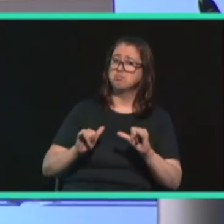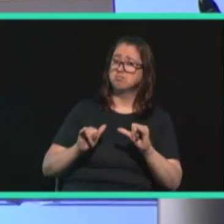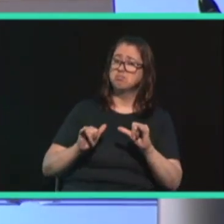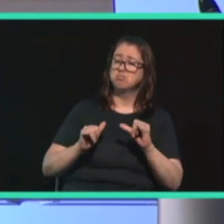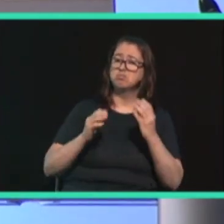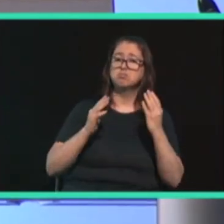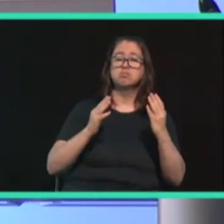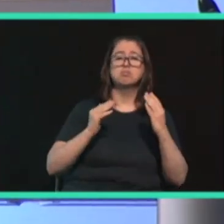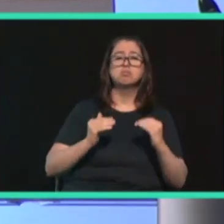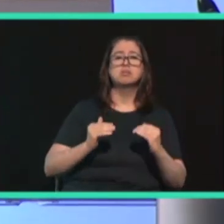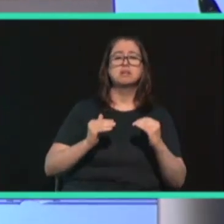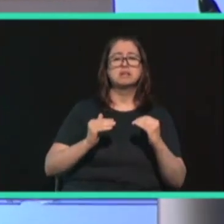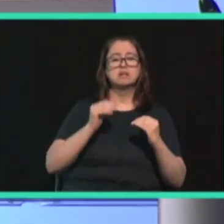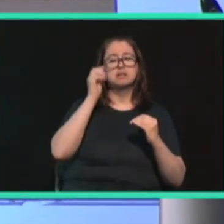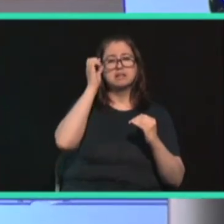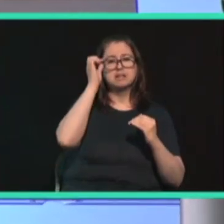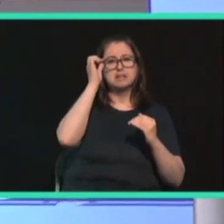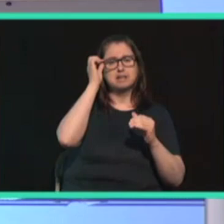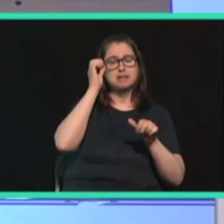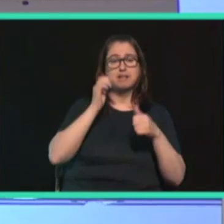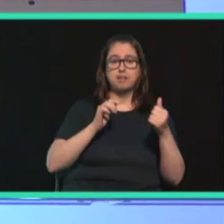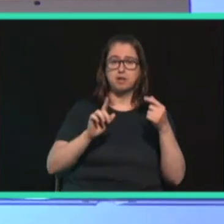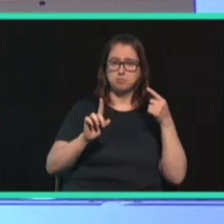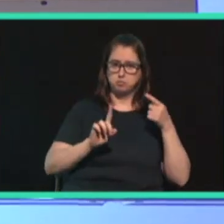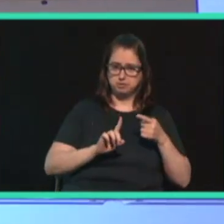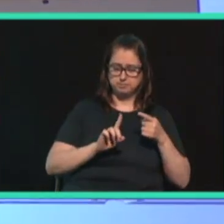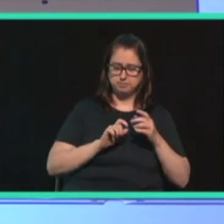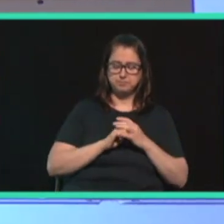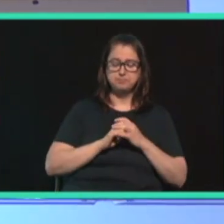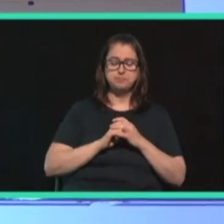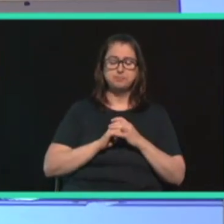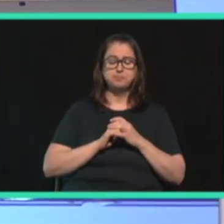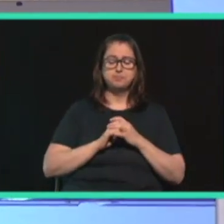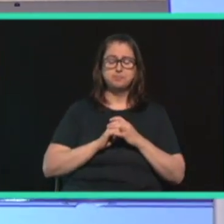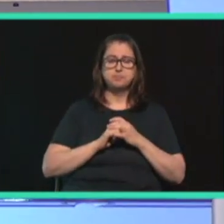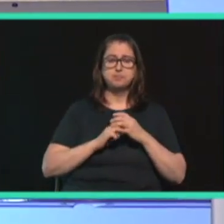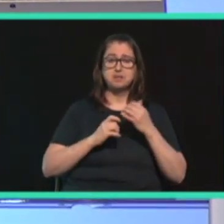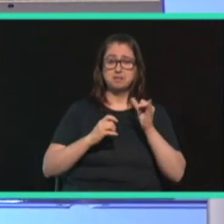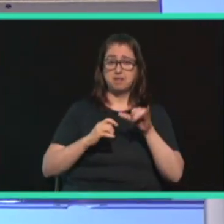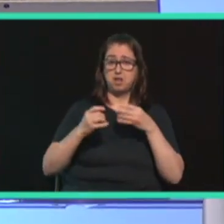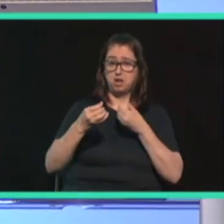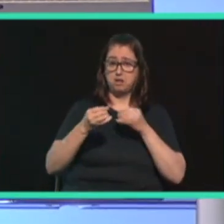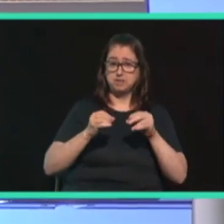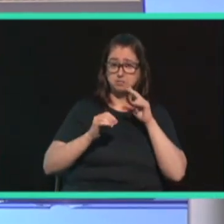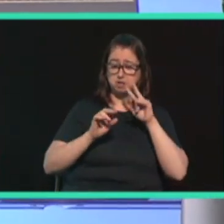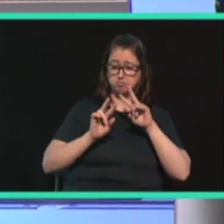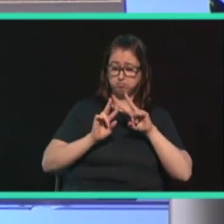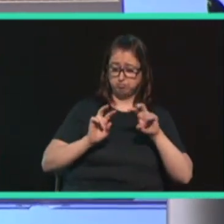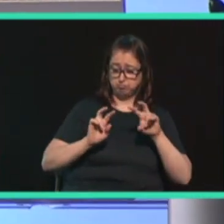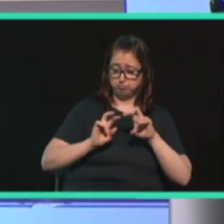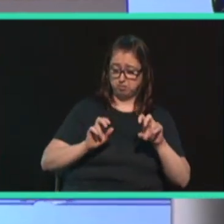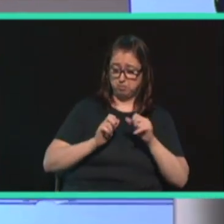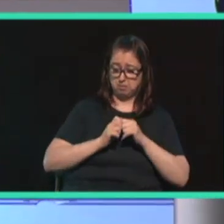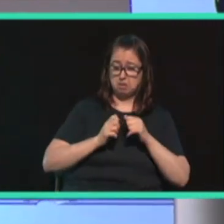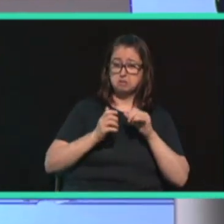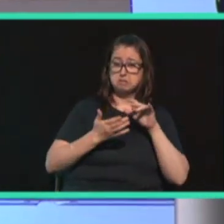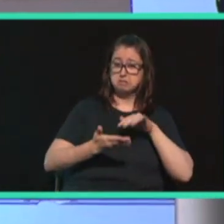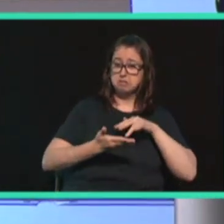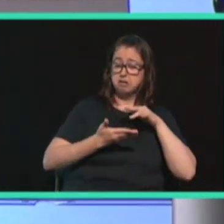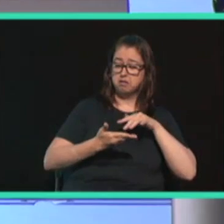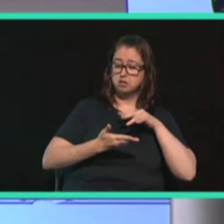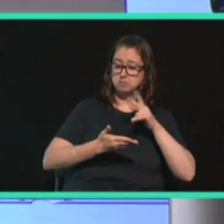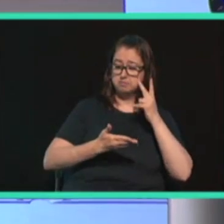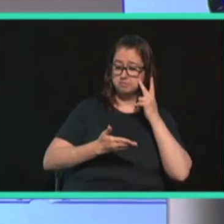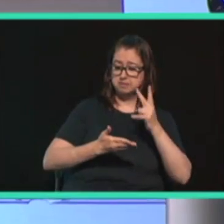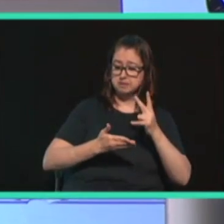there's another point here, and that is that when the authors looked at those in the study that had gone to a